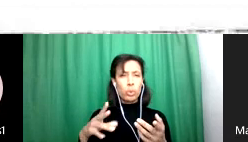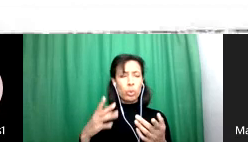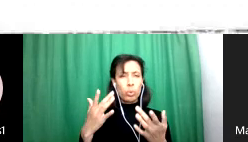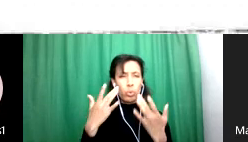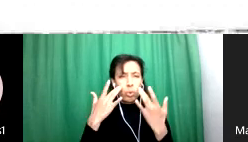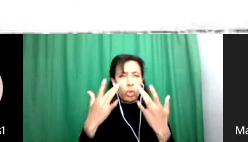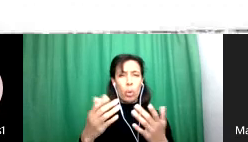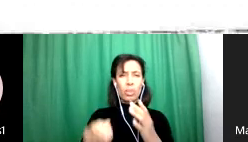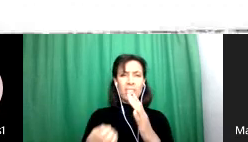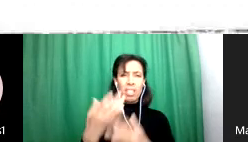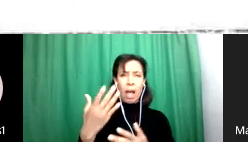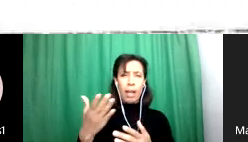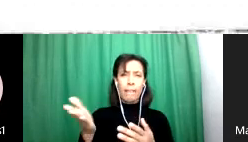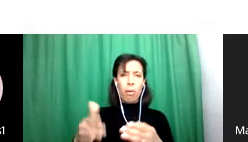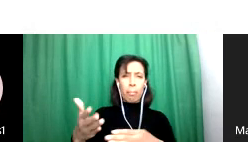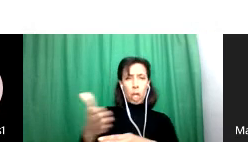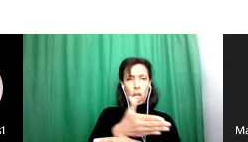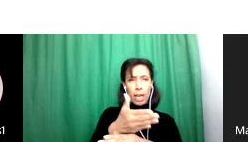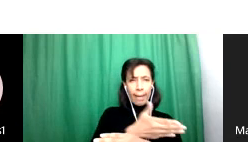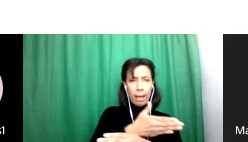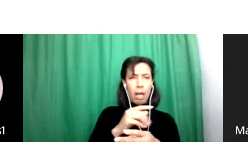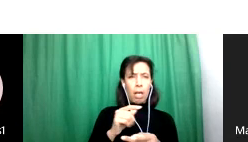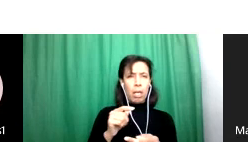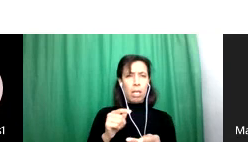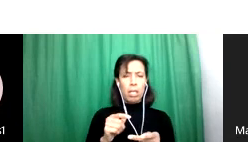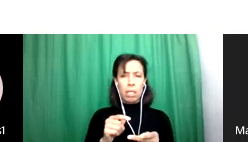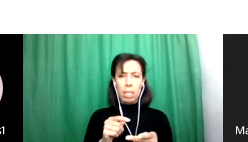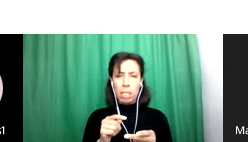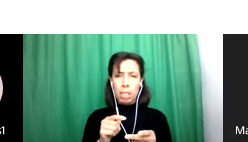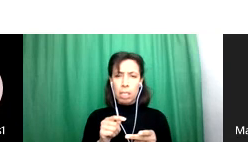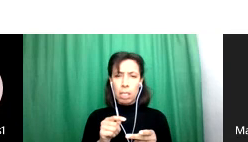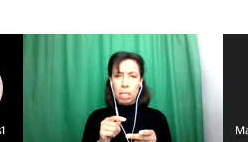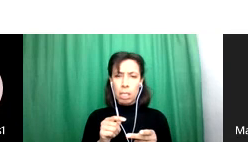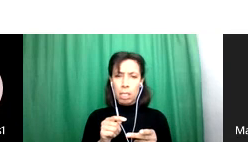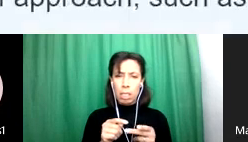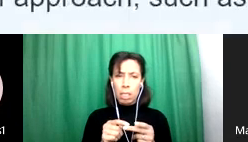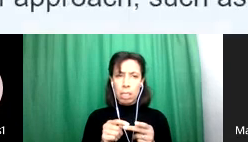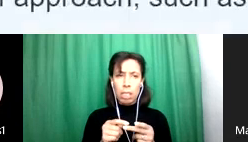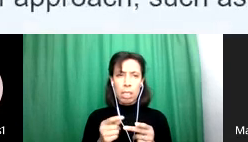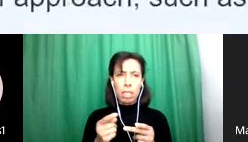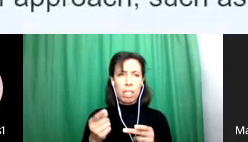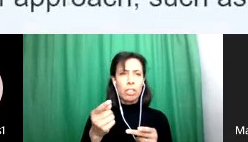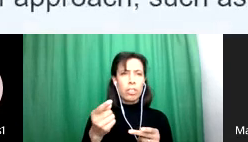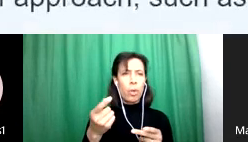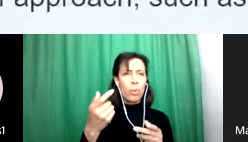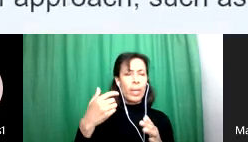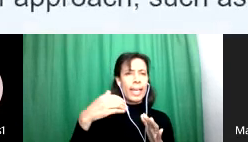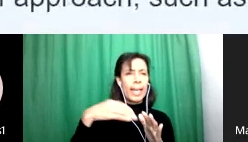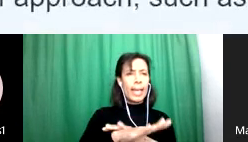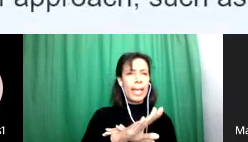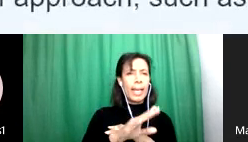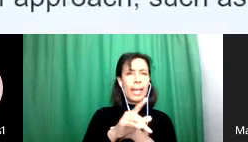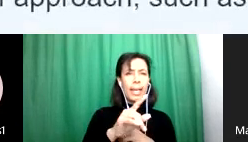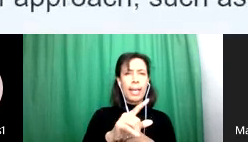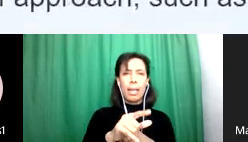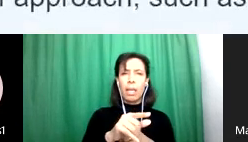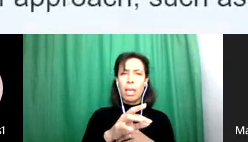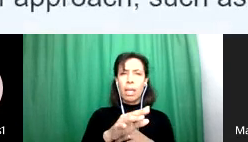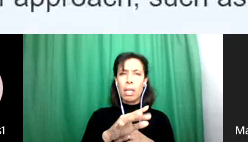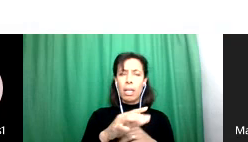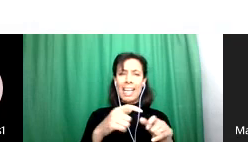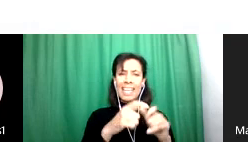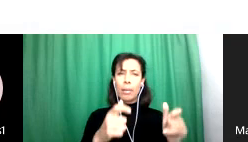we go. And back in the Cambridge assessment, let me go back to the